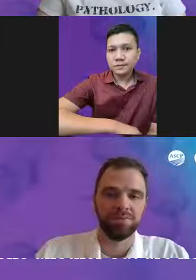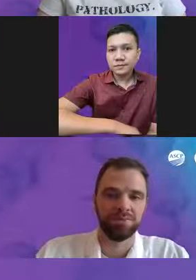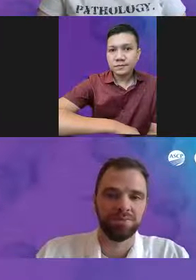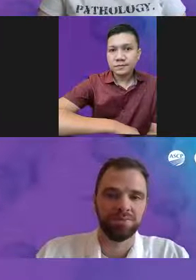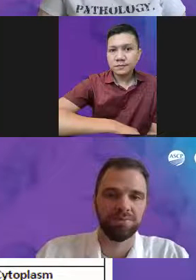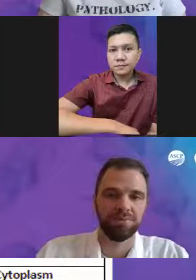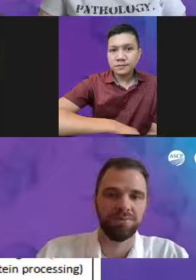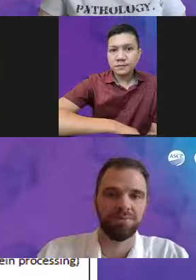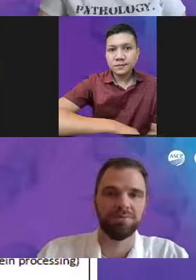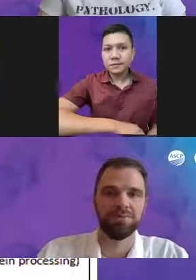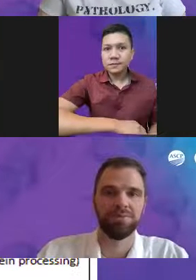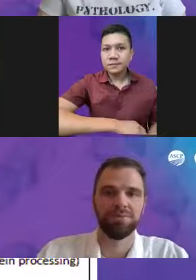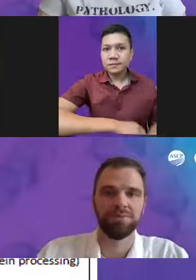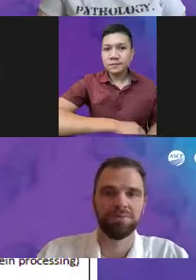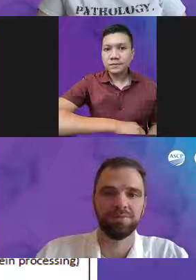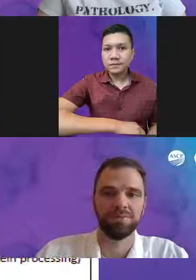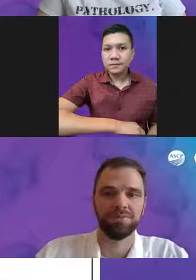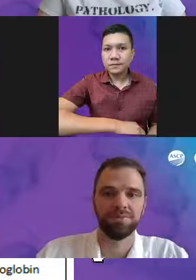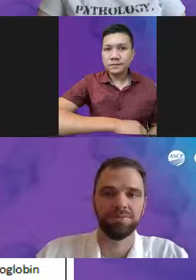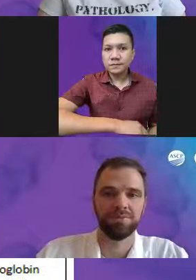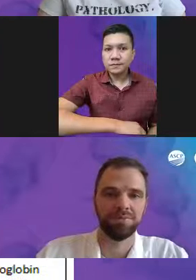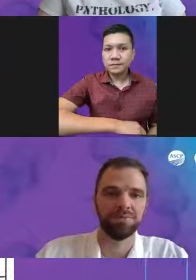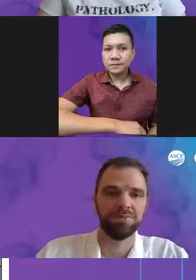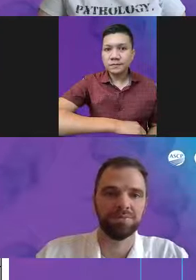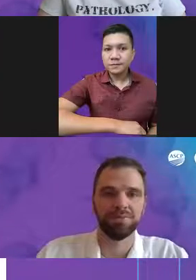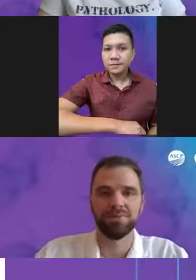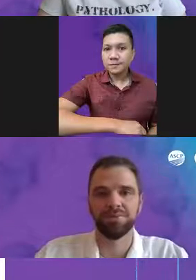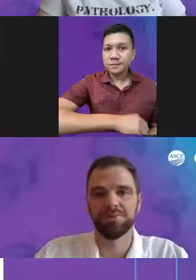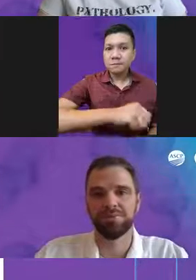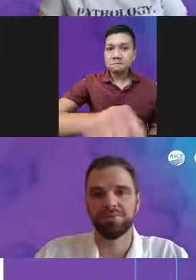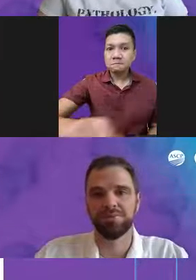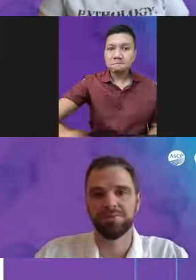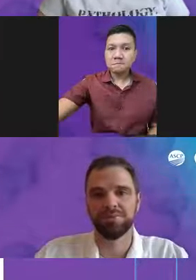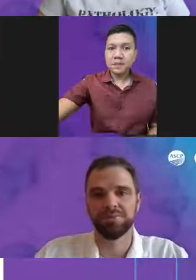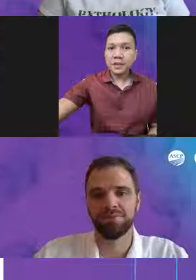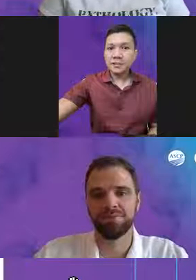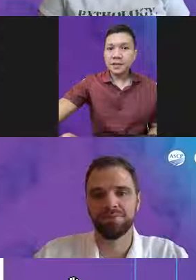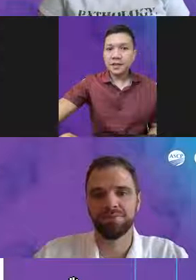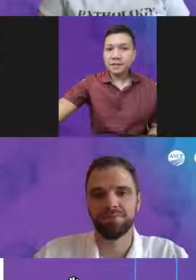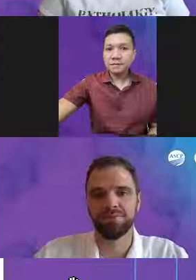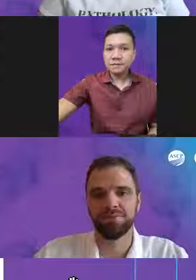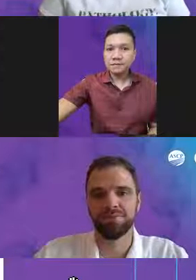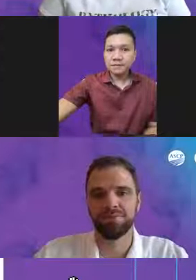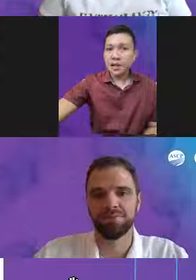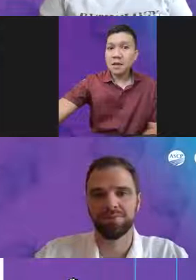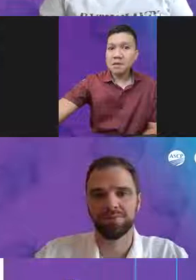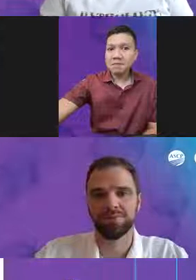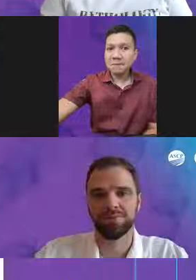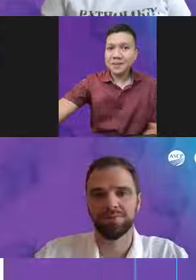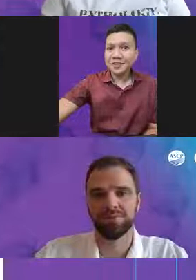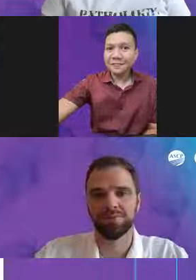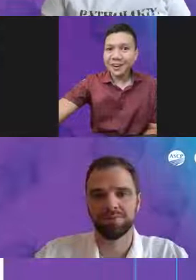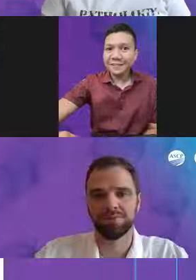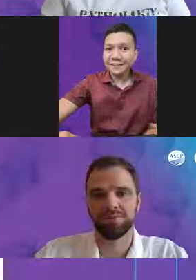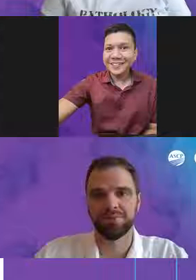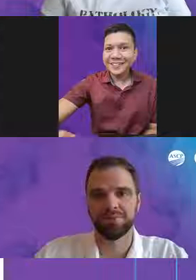So do you want to cover the maturation, or do you want me to? Either way. I